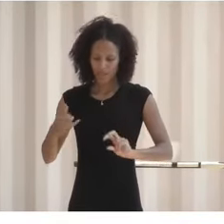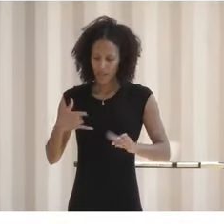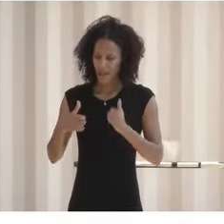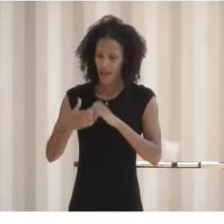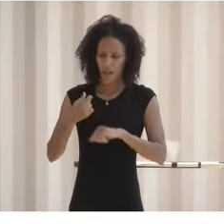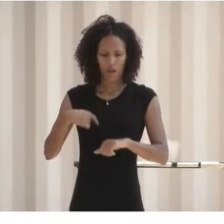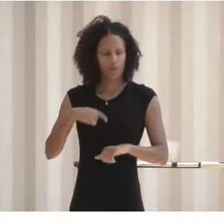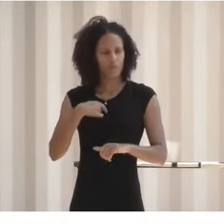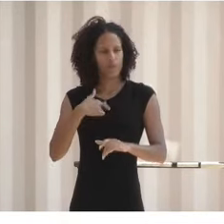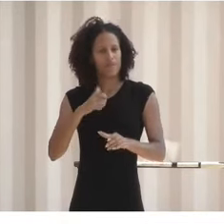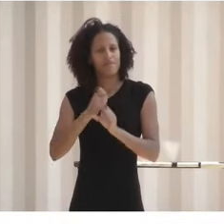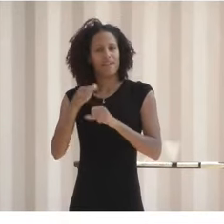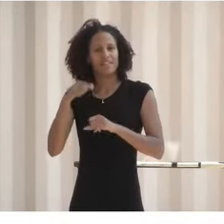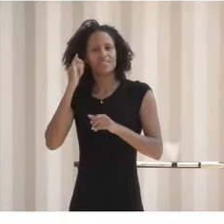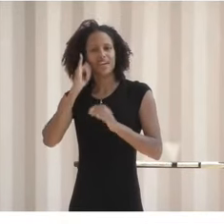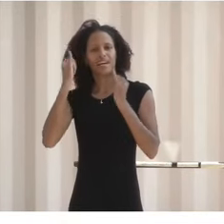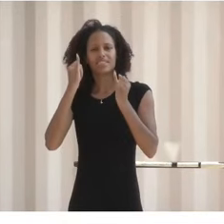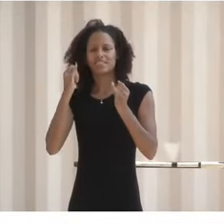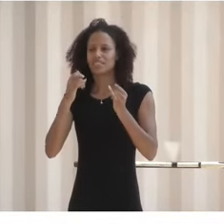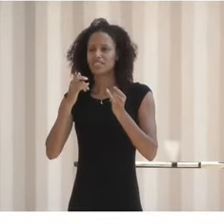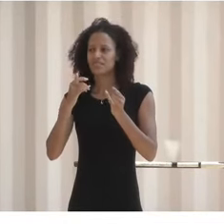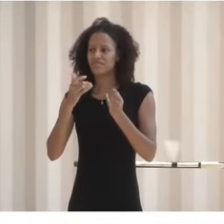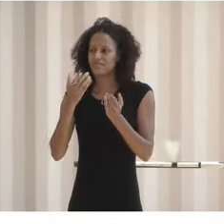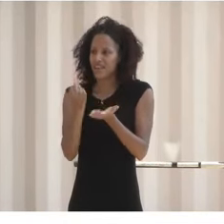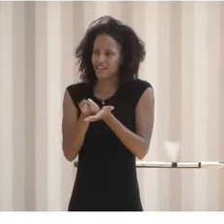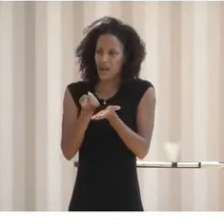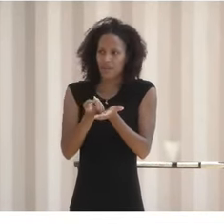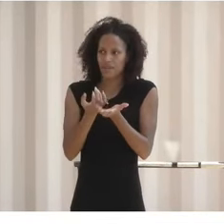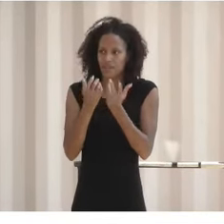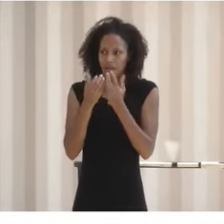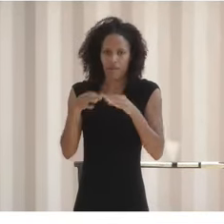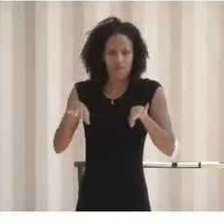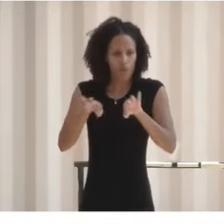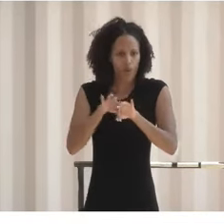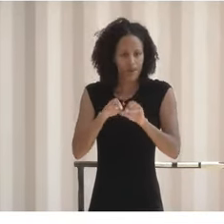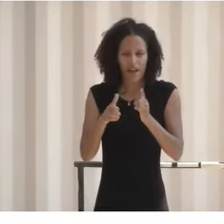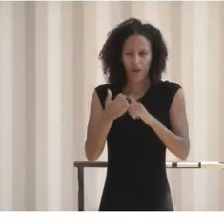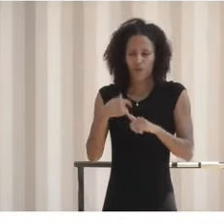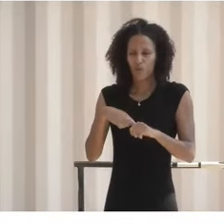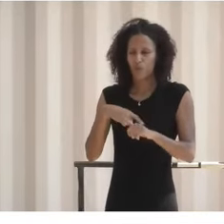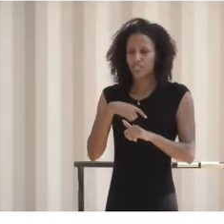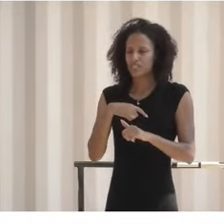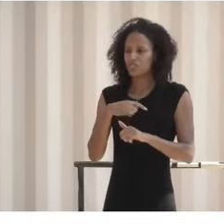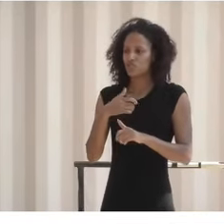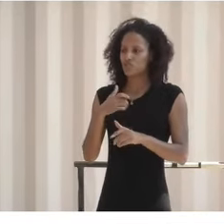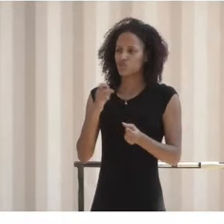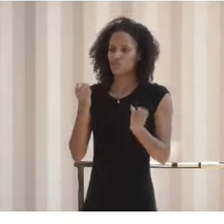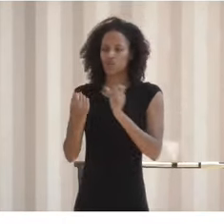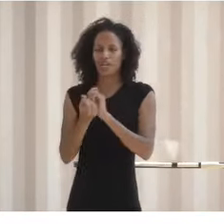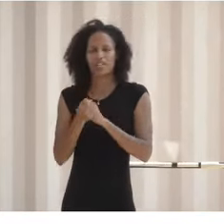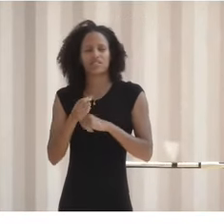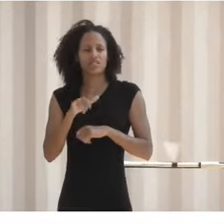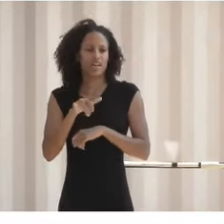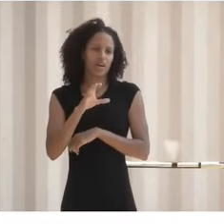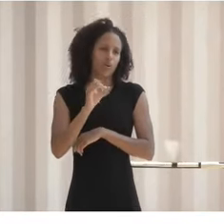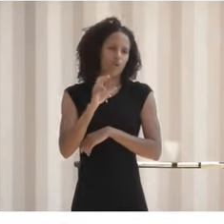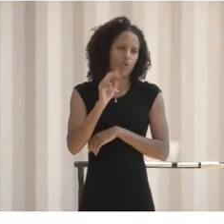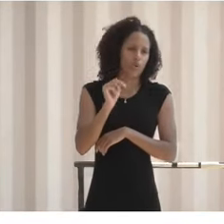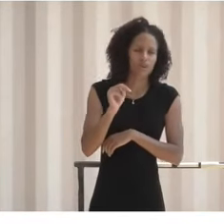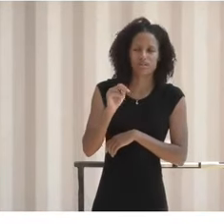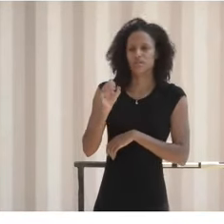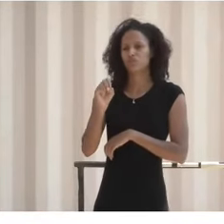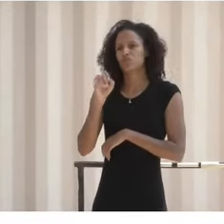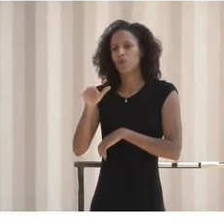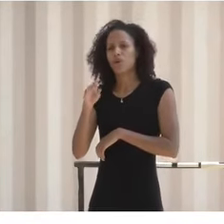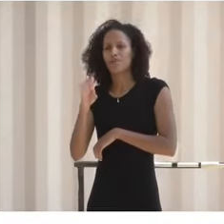this idea economically viable, right? How do we change those corn and soybean and all these monocrop fields